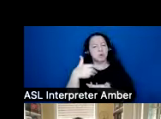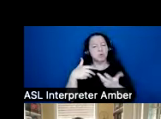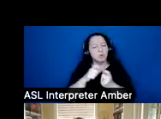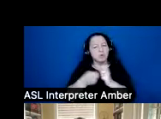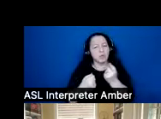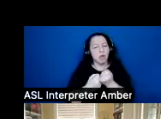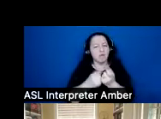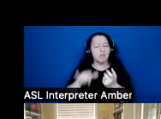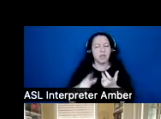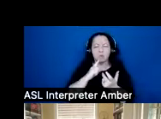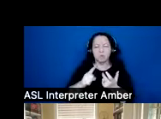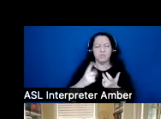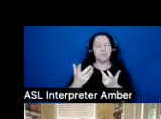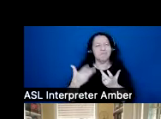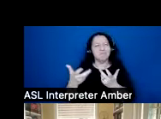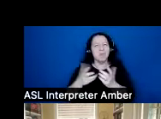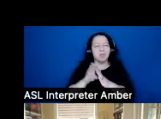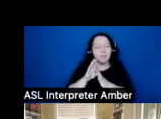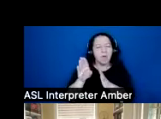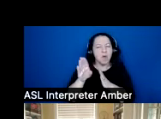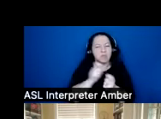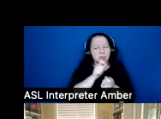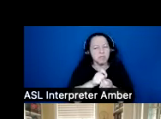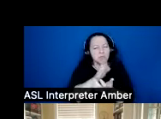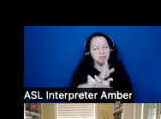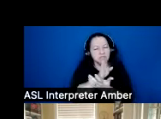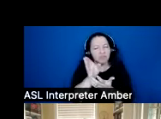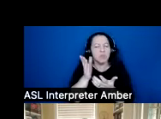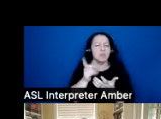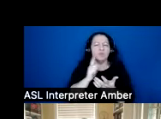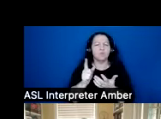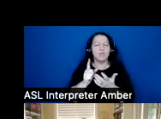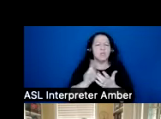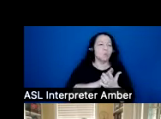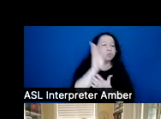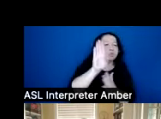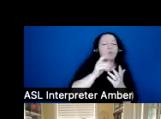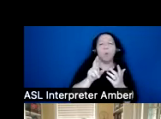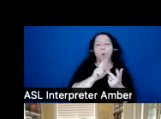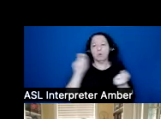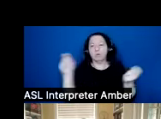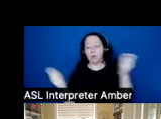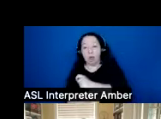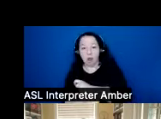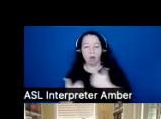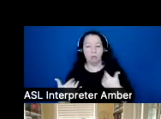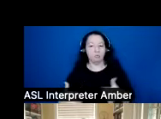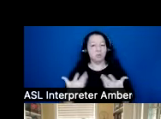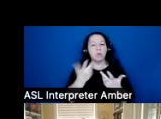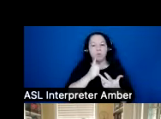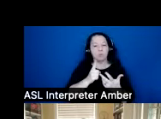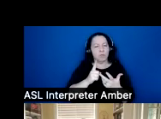ways in certain spheres has kind of taken off or even just shifted, right? And what that looks